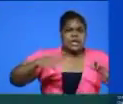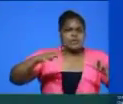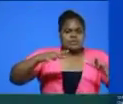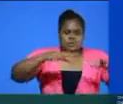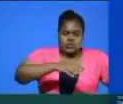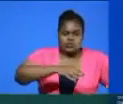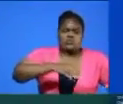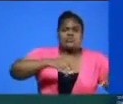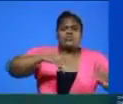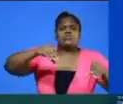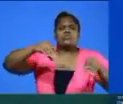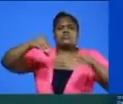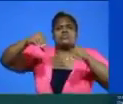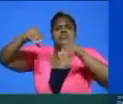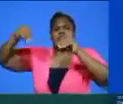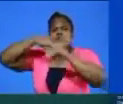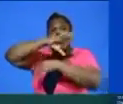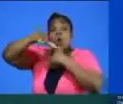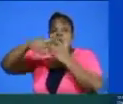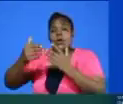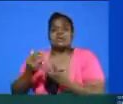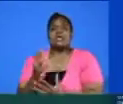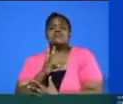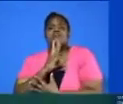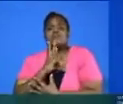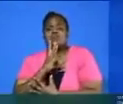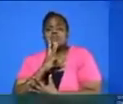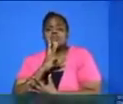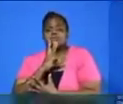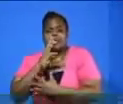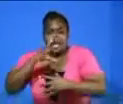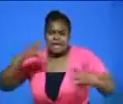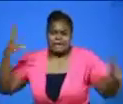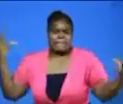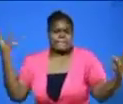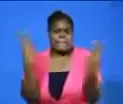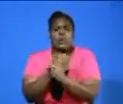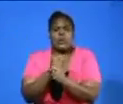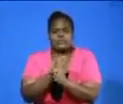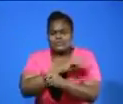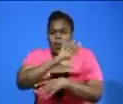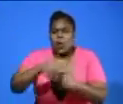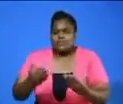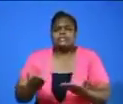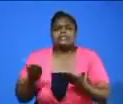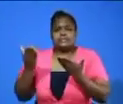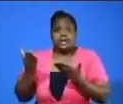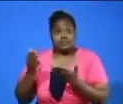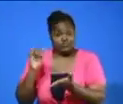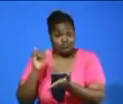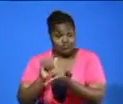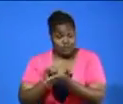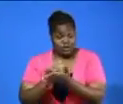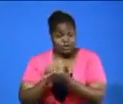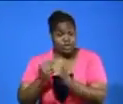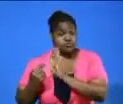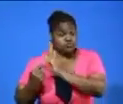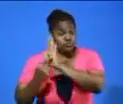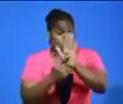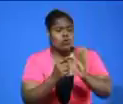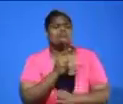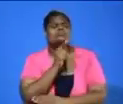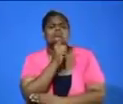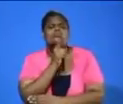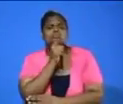of water, consuming the sacrifice. And in order to preserve truth in